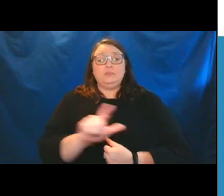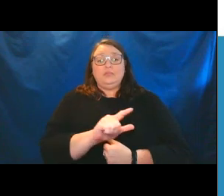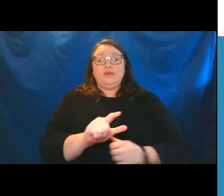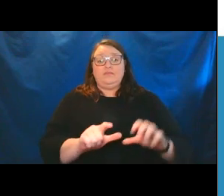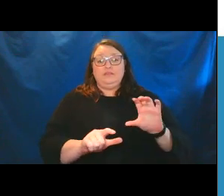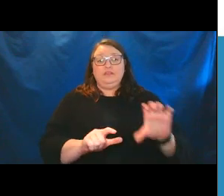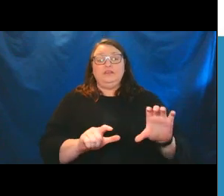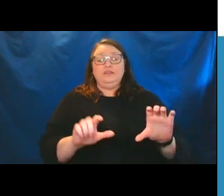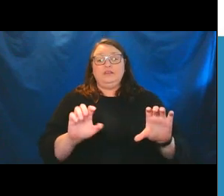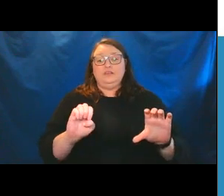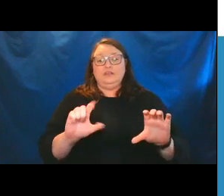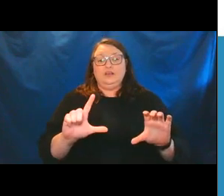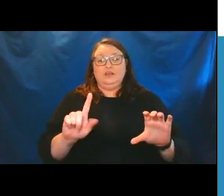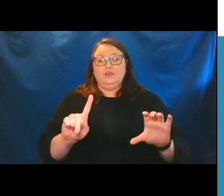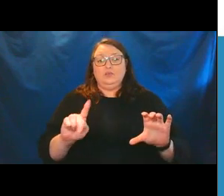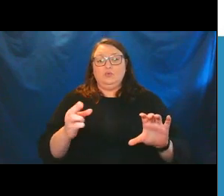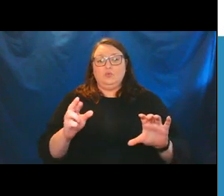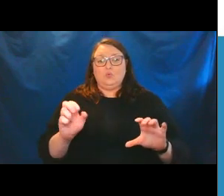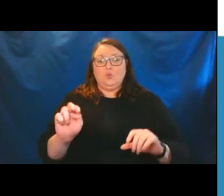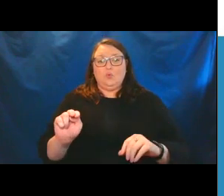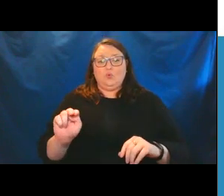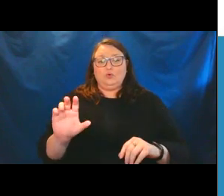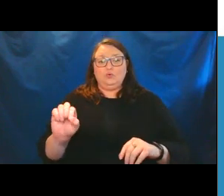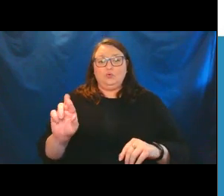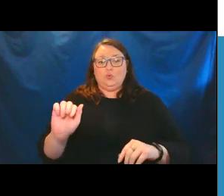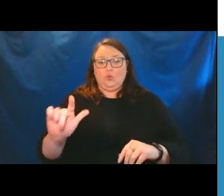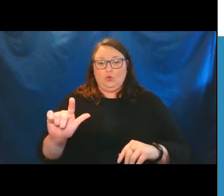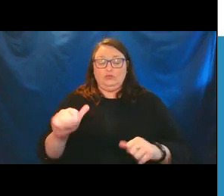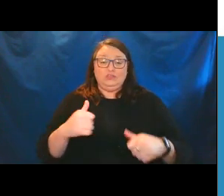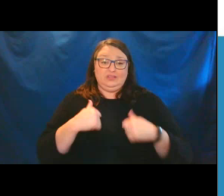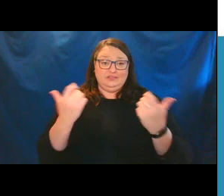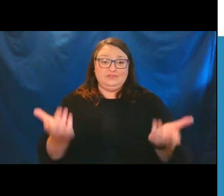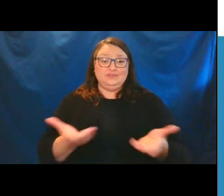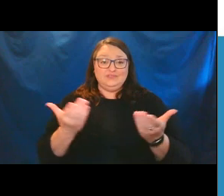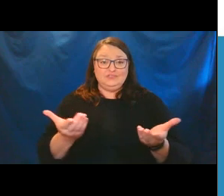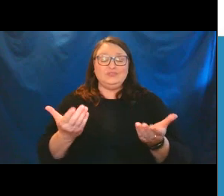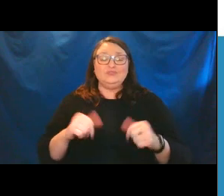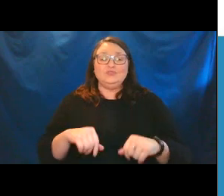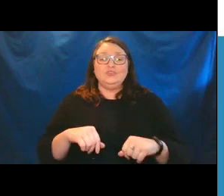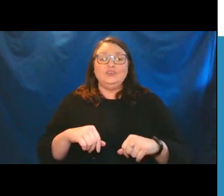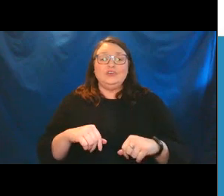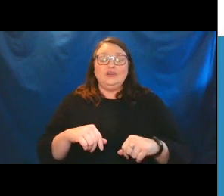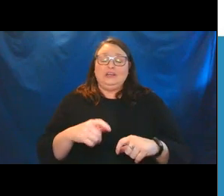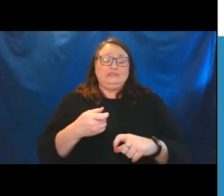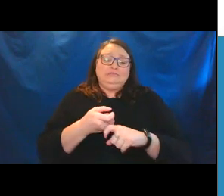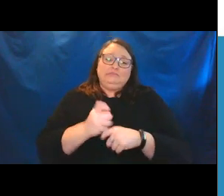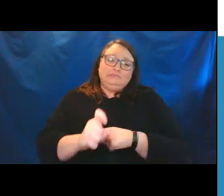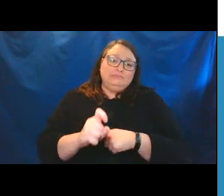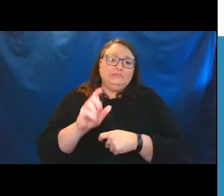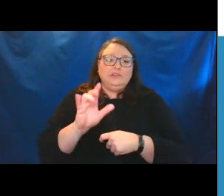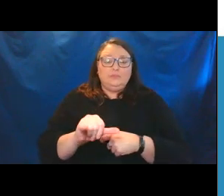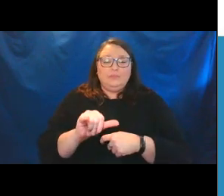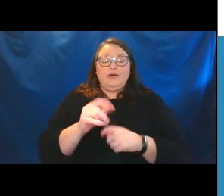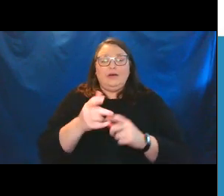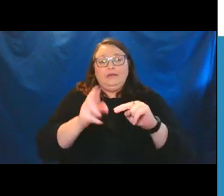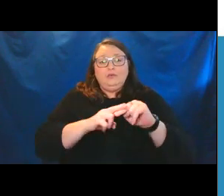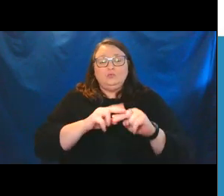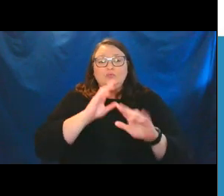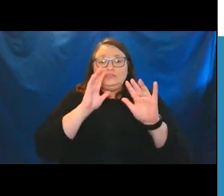of elkhorn coral. It lives here, and it has been devastated by increased sea surface